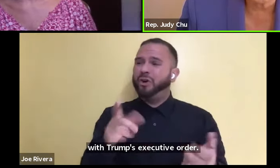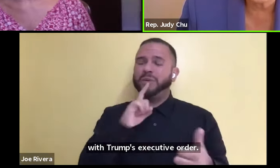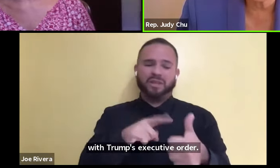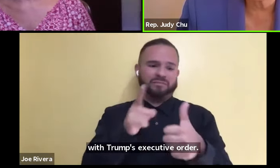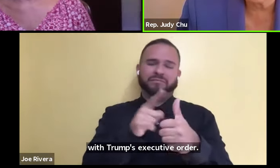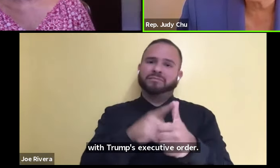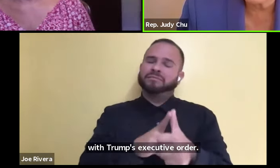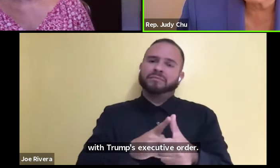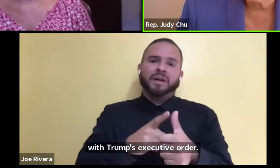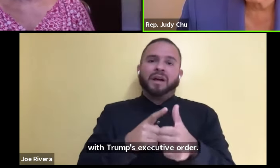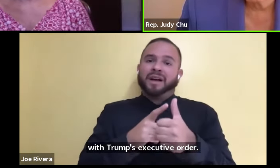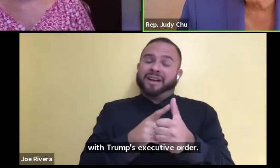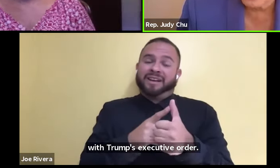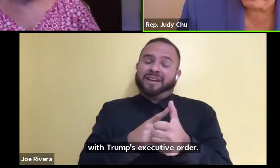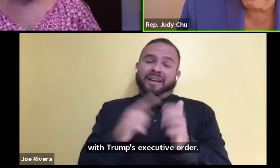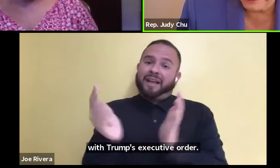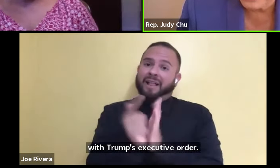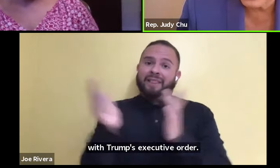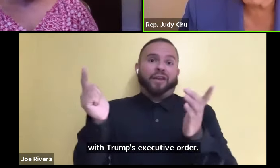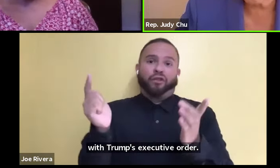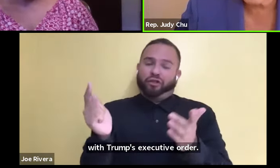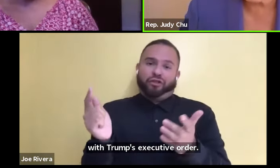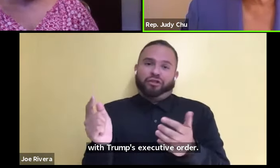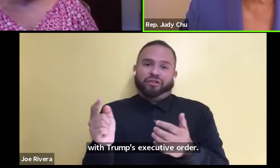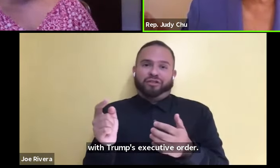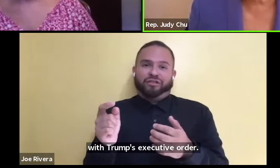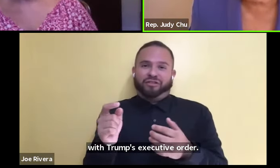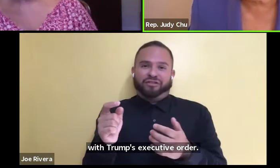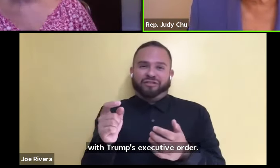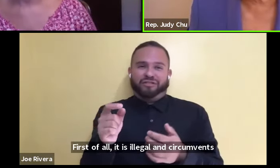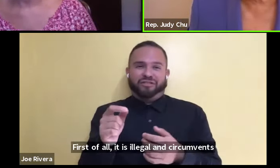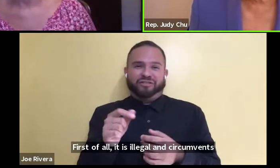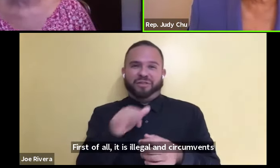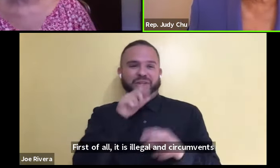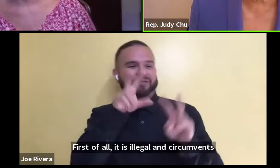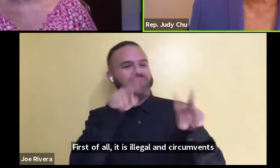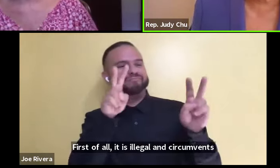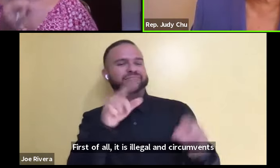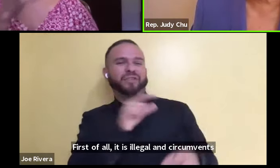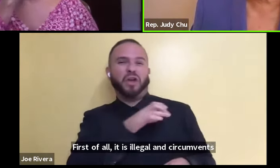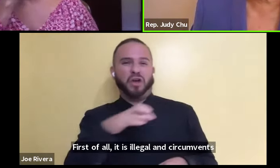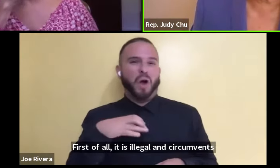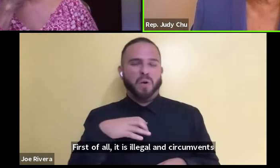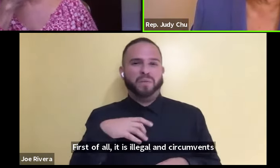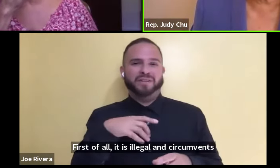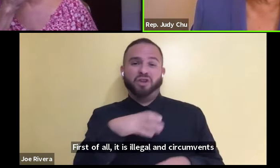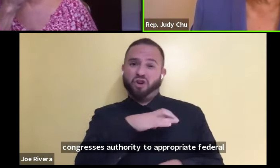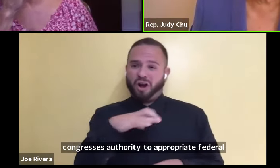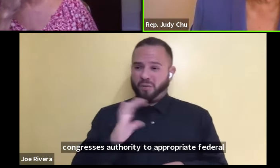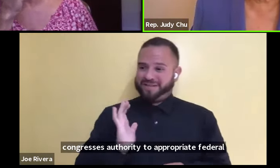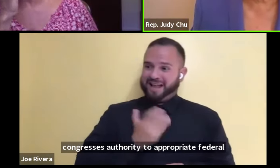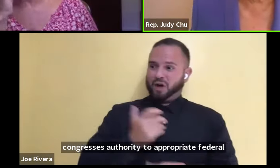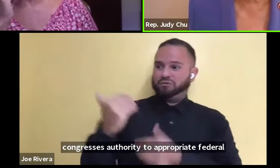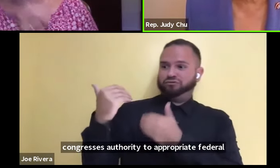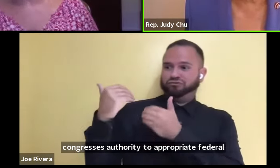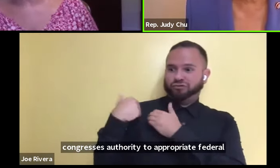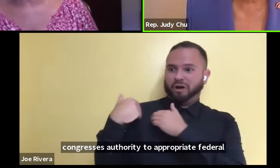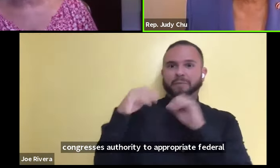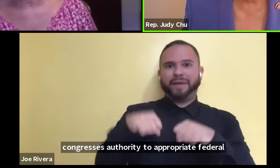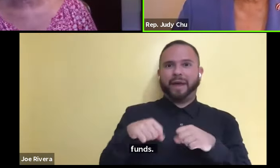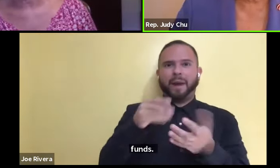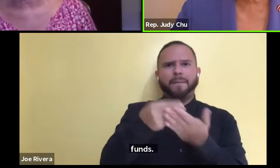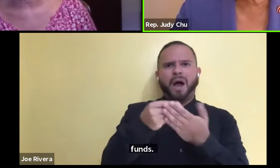Congress's authority to appropriate federal funds. It's only Congress that can allocate such funds and shift